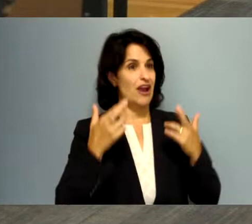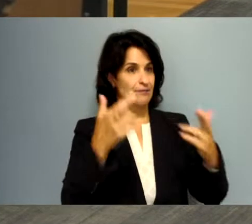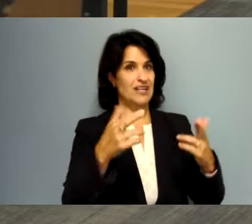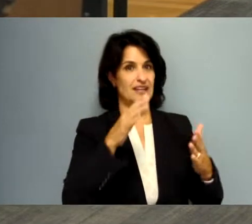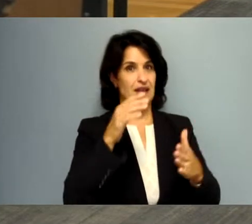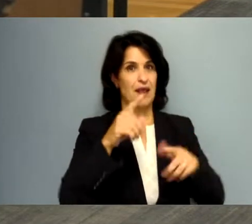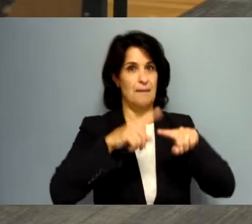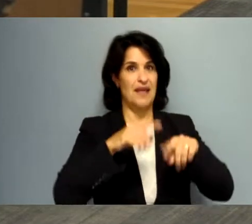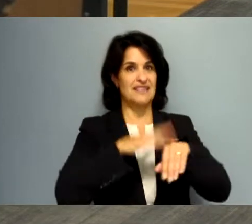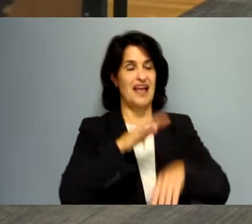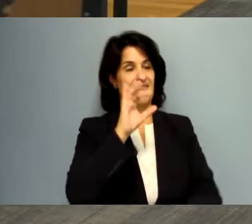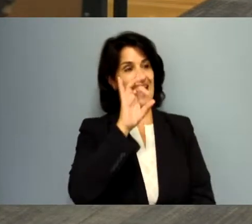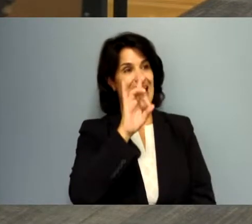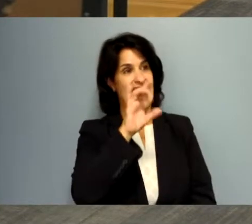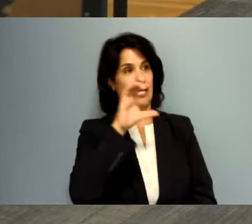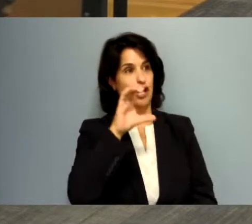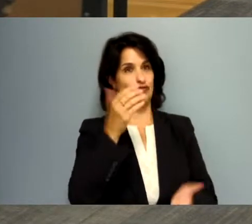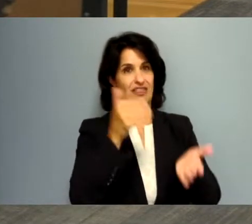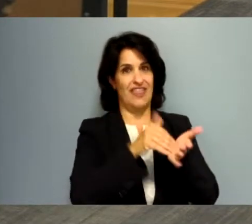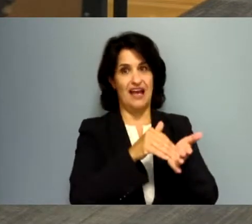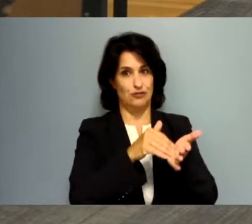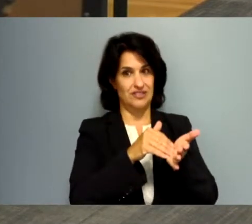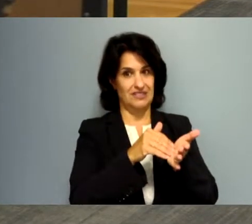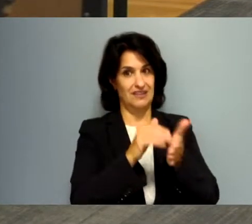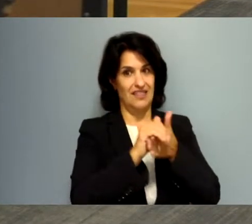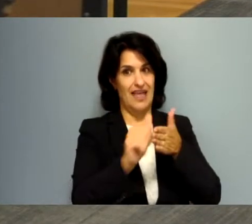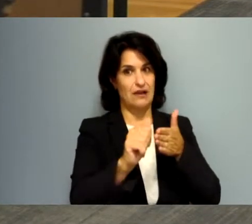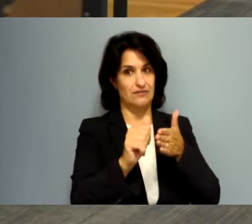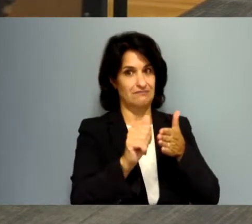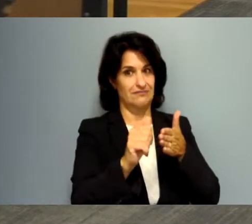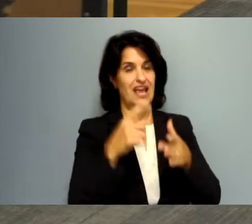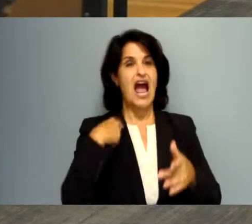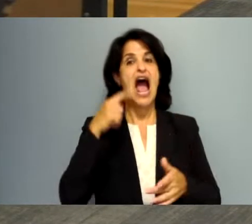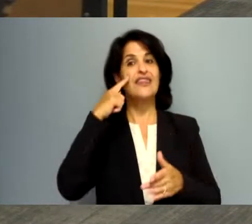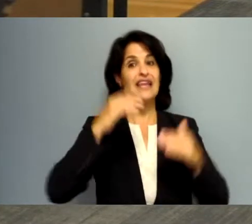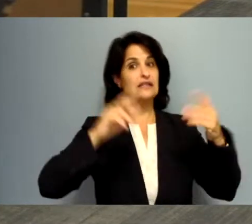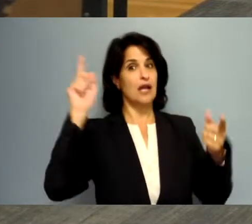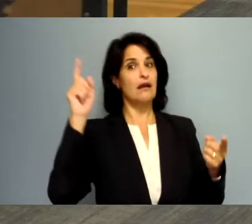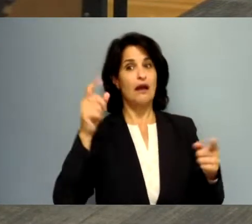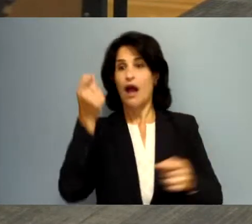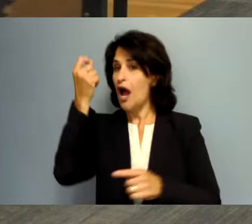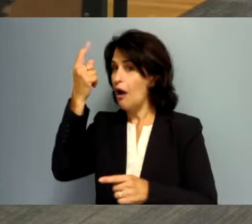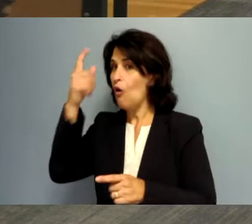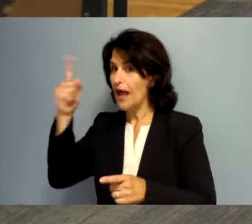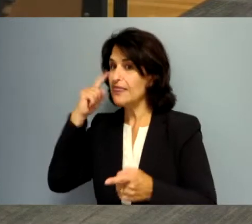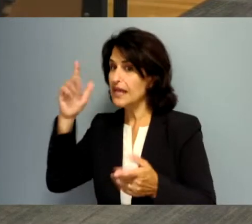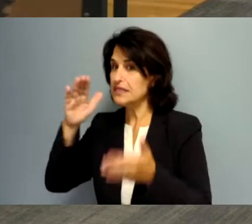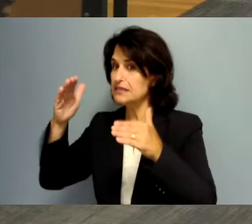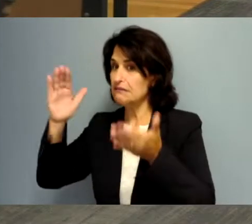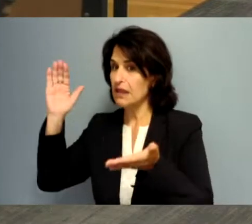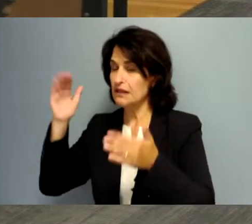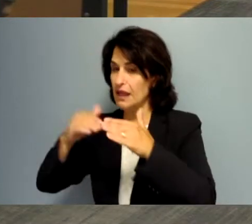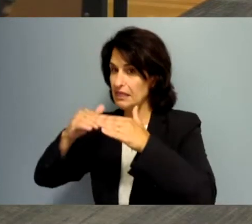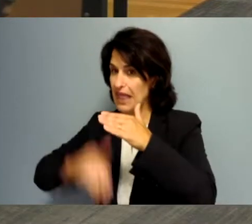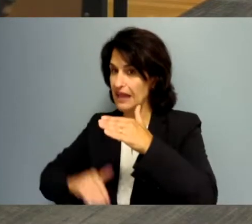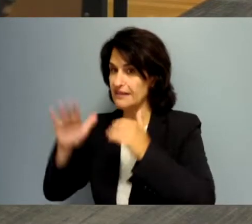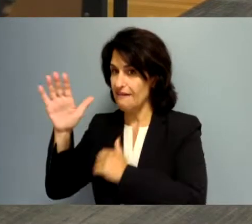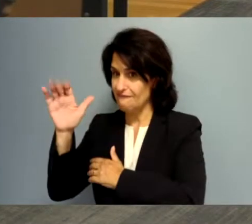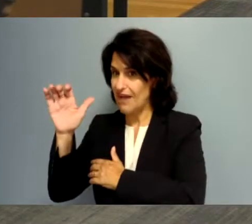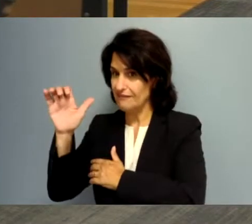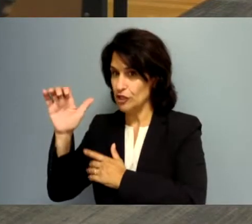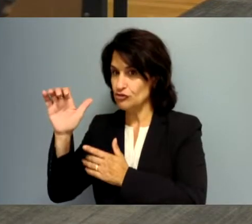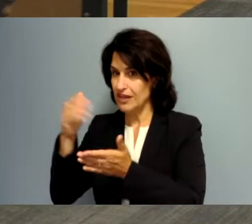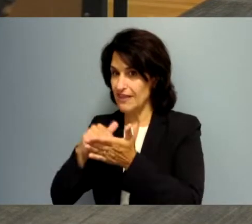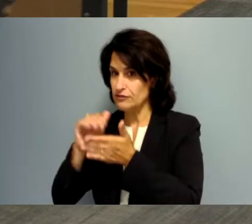number that you mentioned. I think it's down to 500 today. I think it's down to 500,000 today. Based on that 500,000 that you